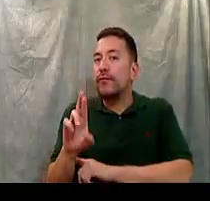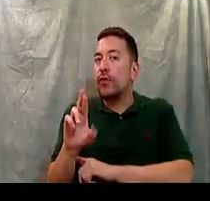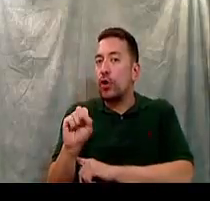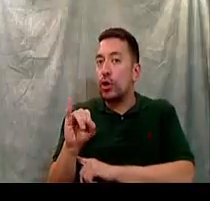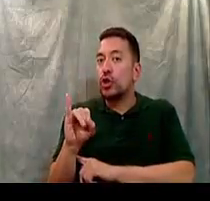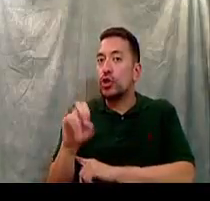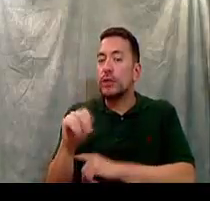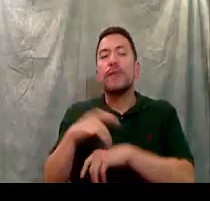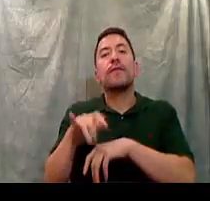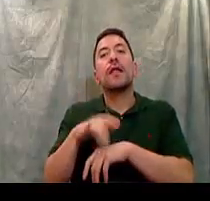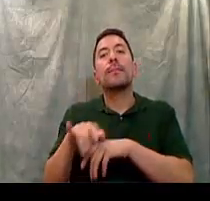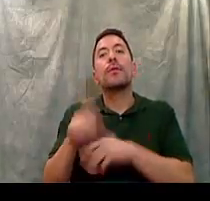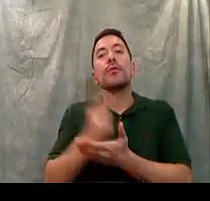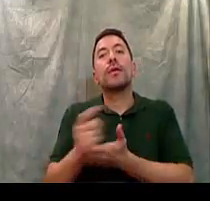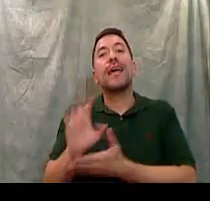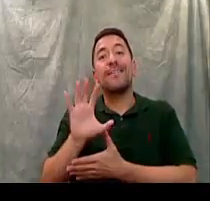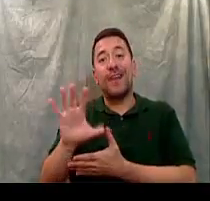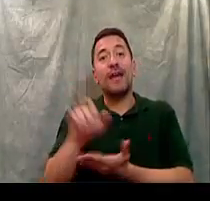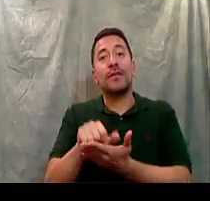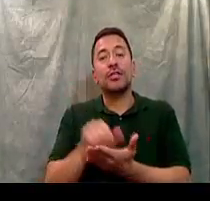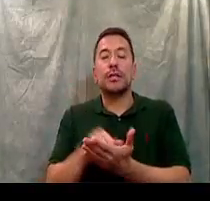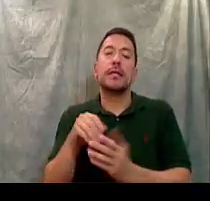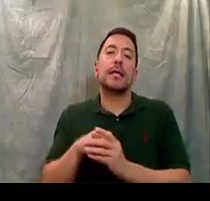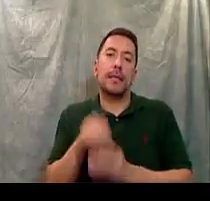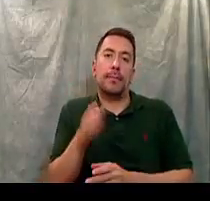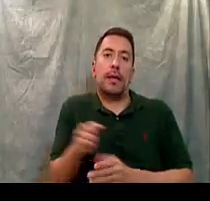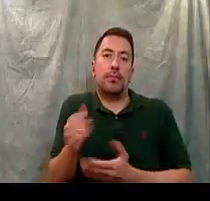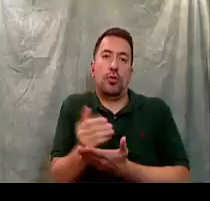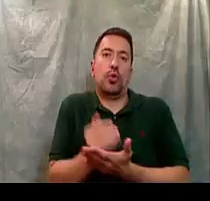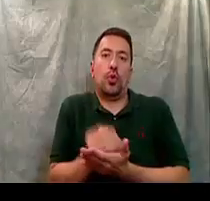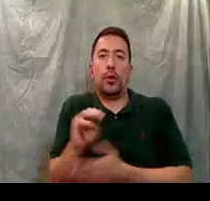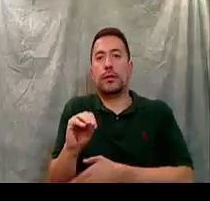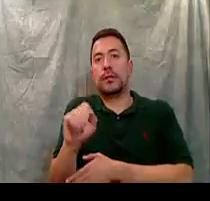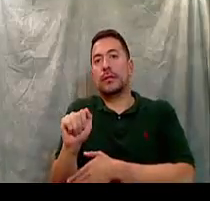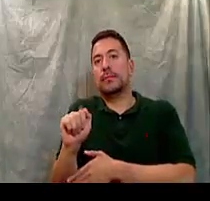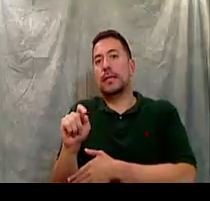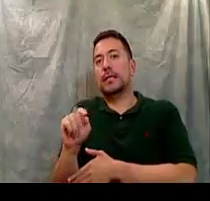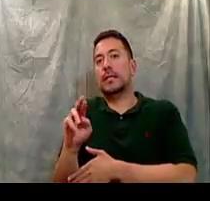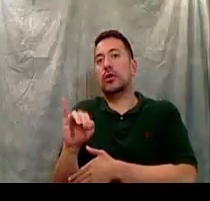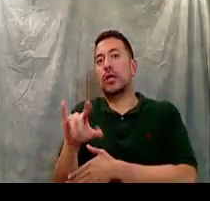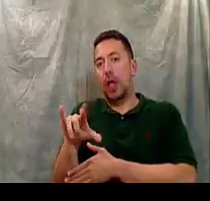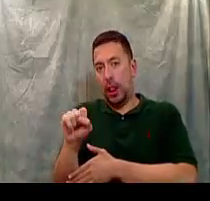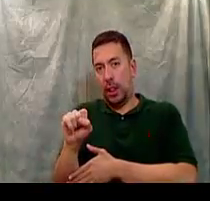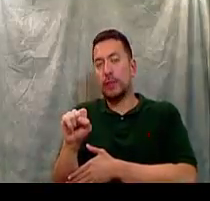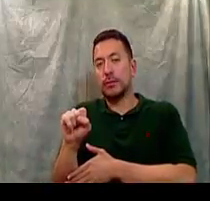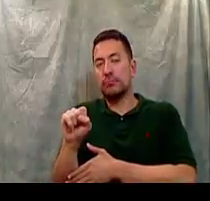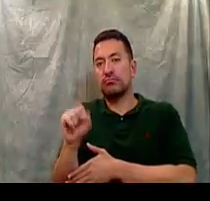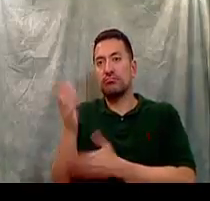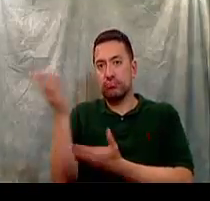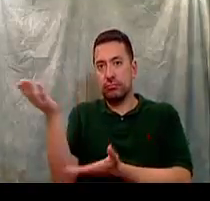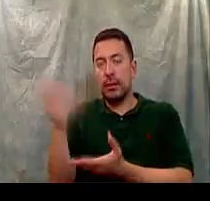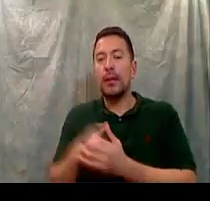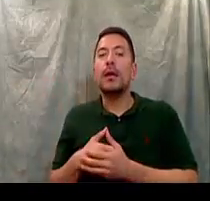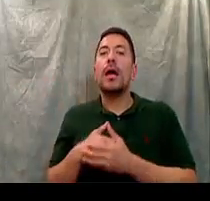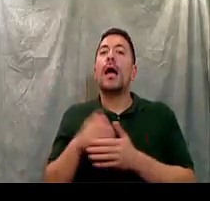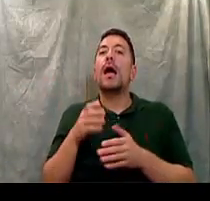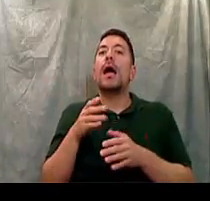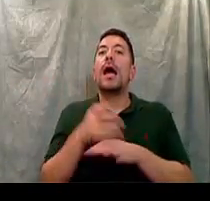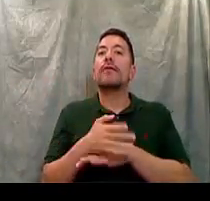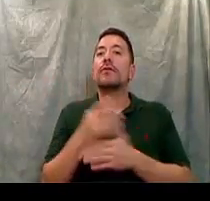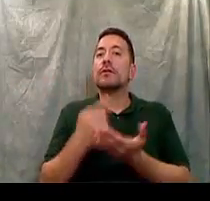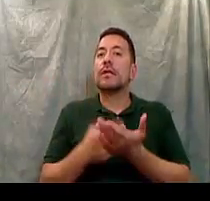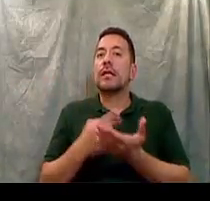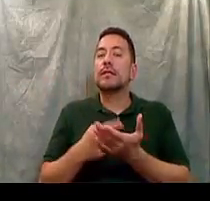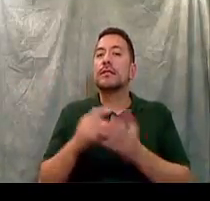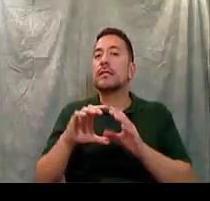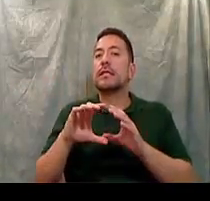agenda, which is in Blackboard course materials. All right, so based on my review of the classes, the cohort's second